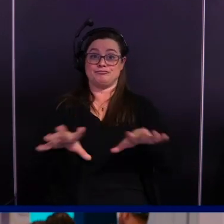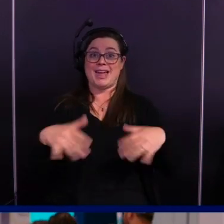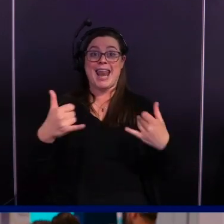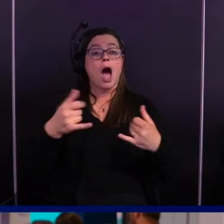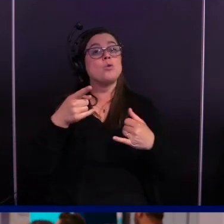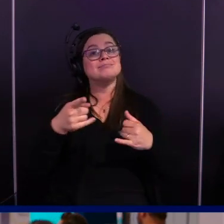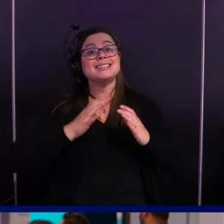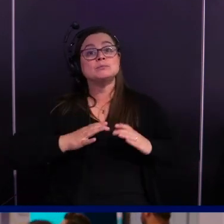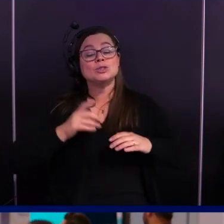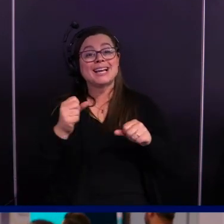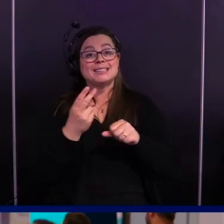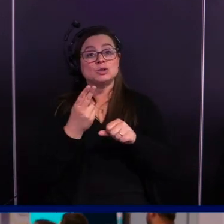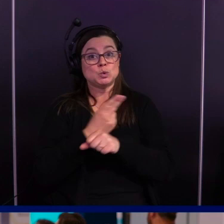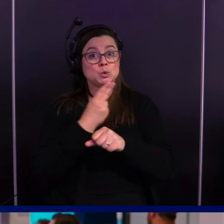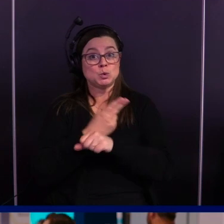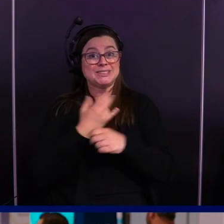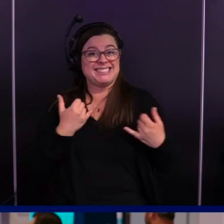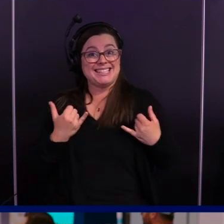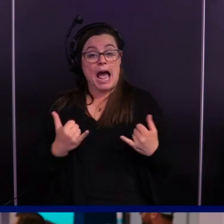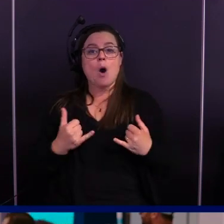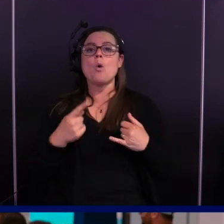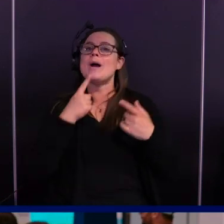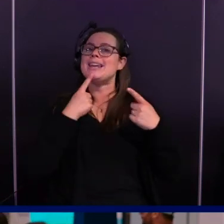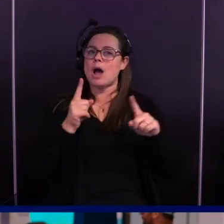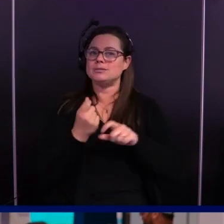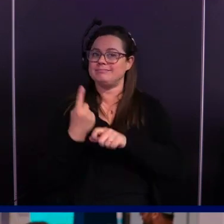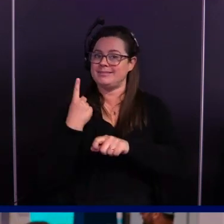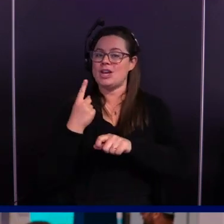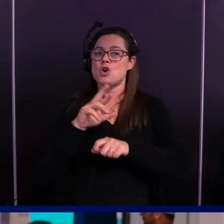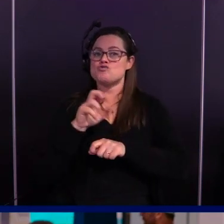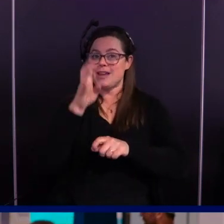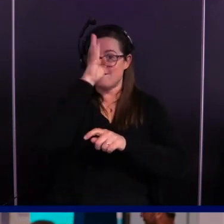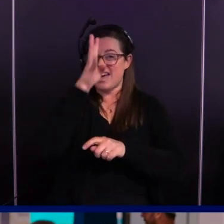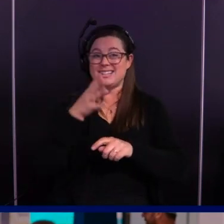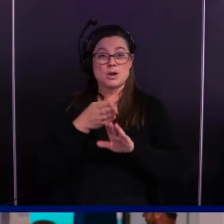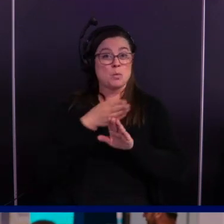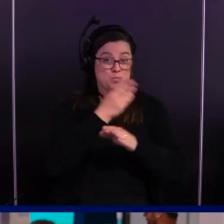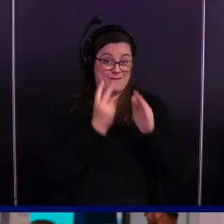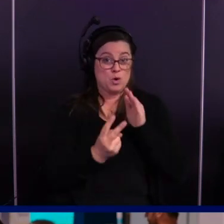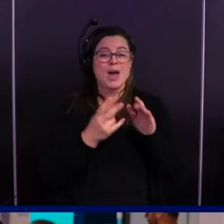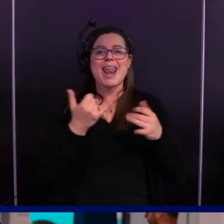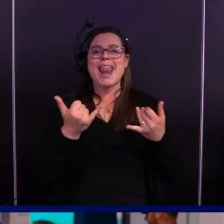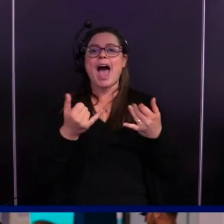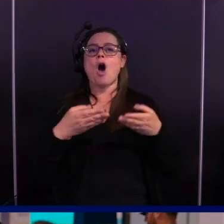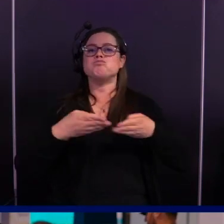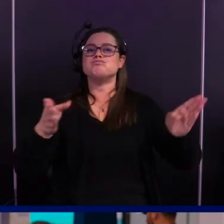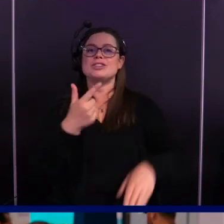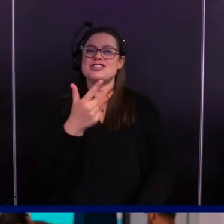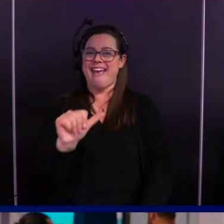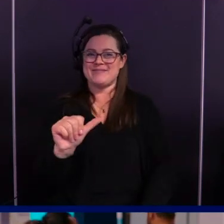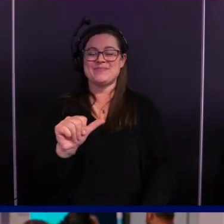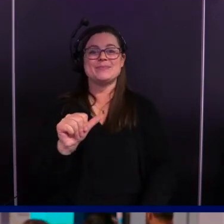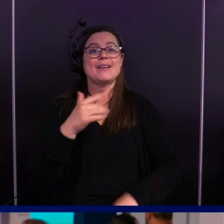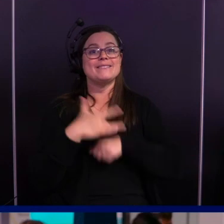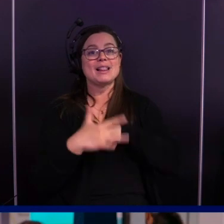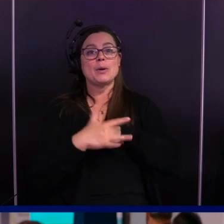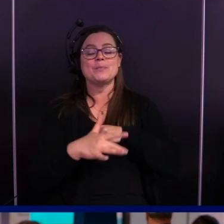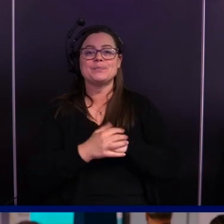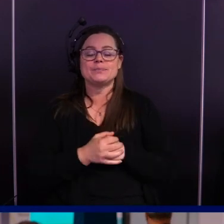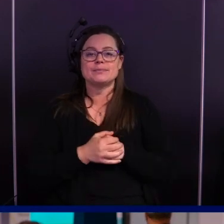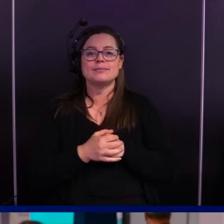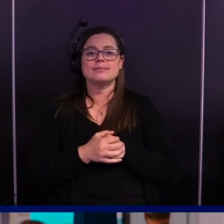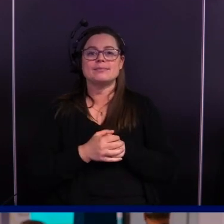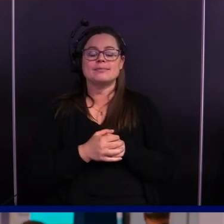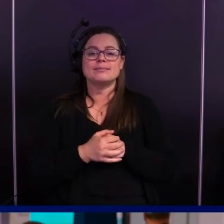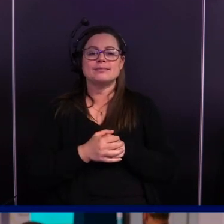it. We announced this service at the reInvent as a preview. Now it is generally available. But I'll quickly take over to the Security